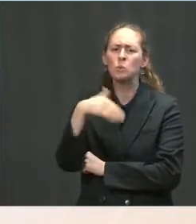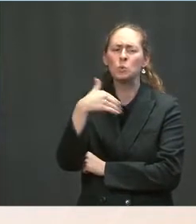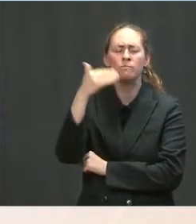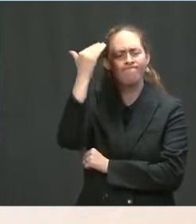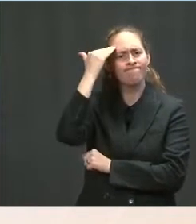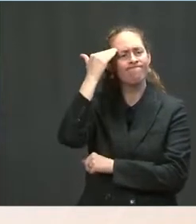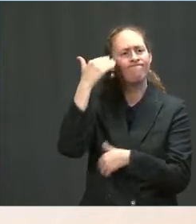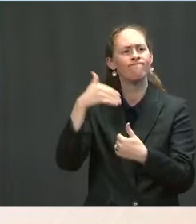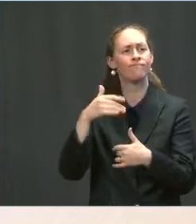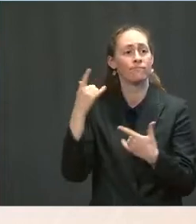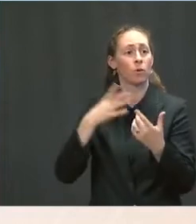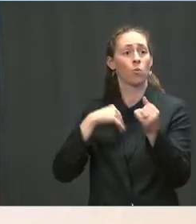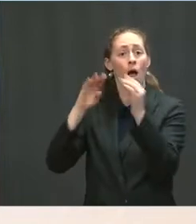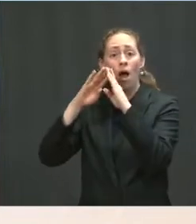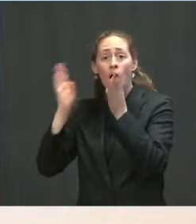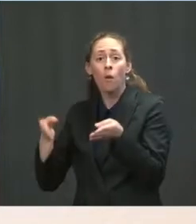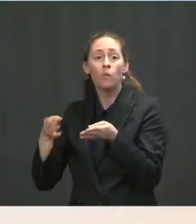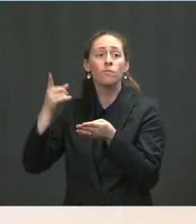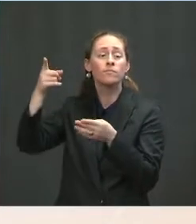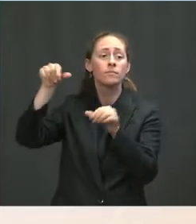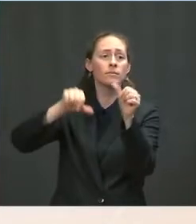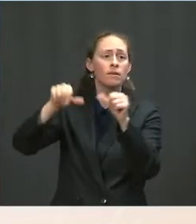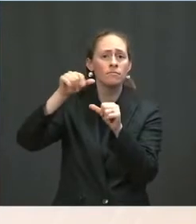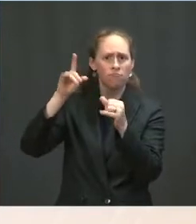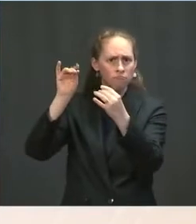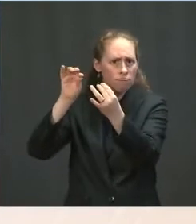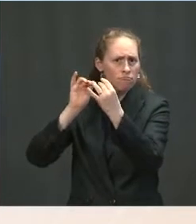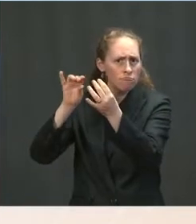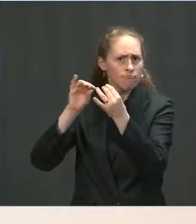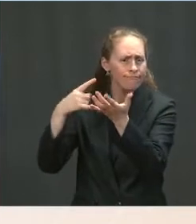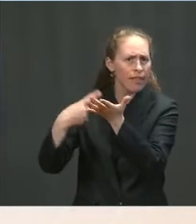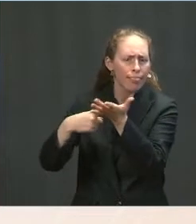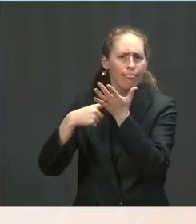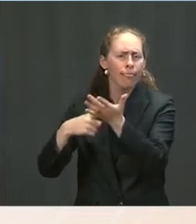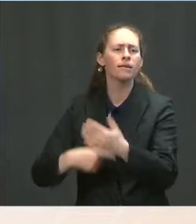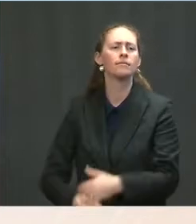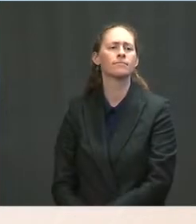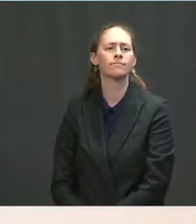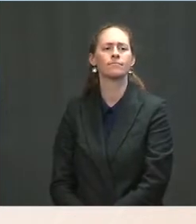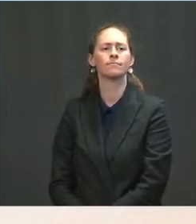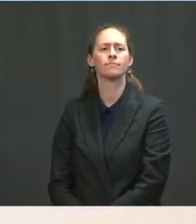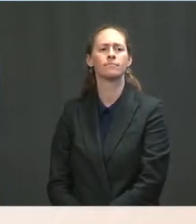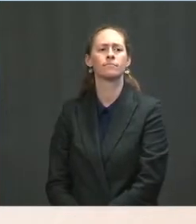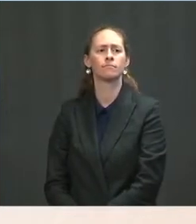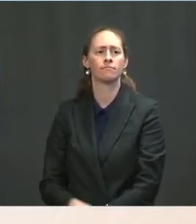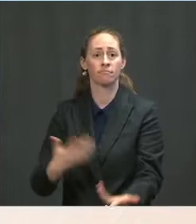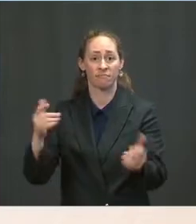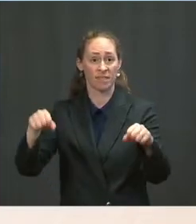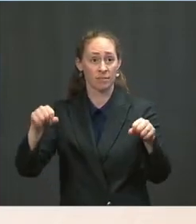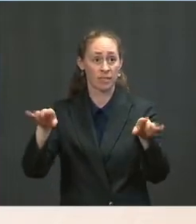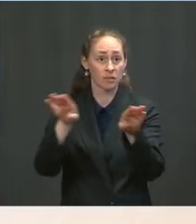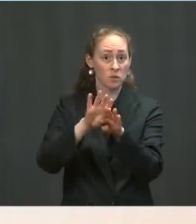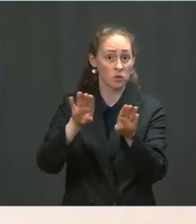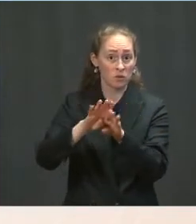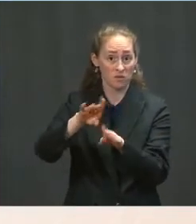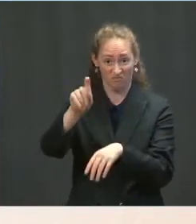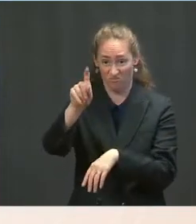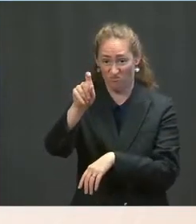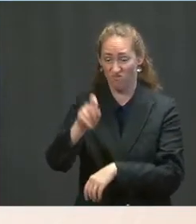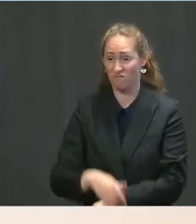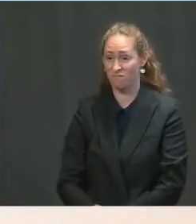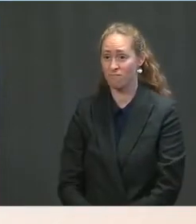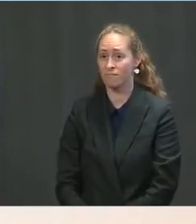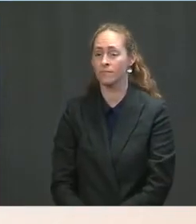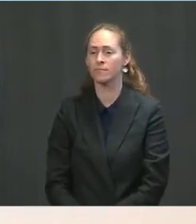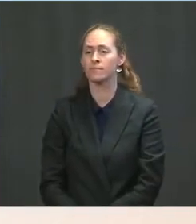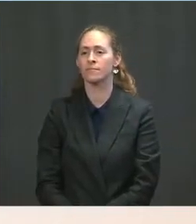advisors about more lockdowns, partial lockdowns, or anything along those lines? So that is something that, I know this was asked